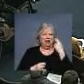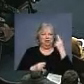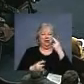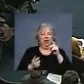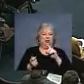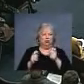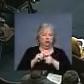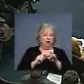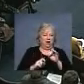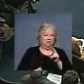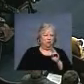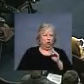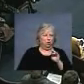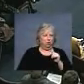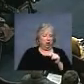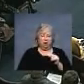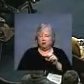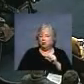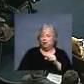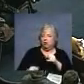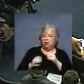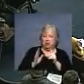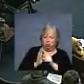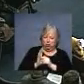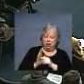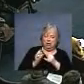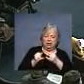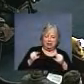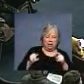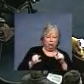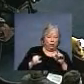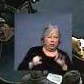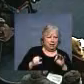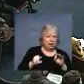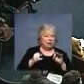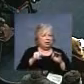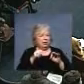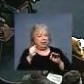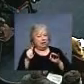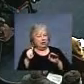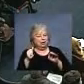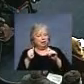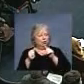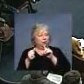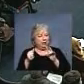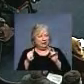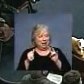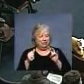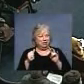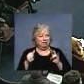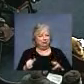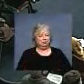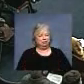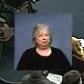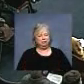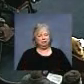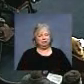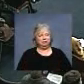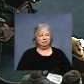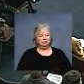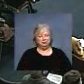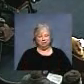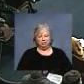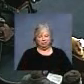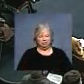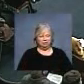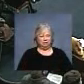reformatted since. Okay, it's on line 29 in the Okay. printed version and on line 27 in the version on our